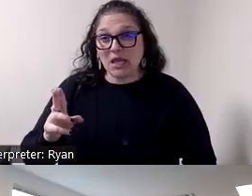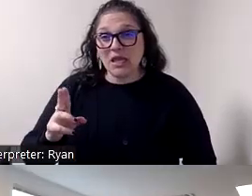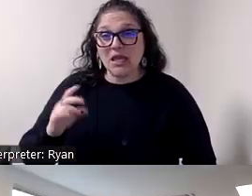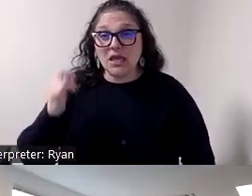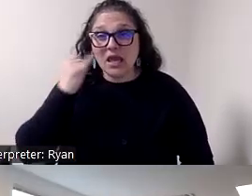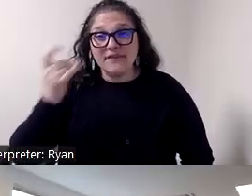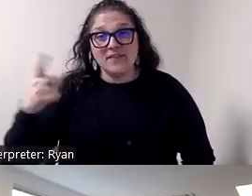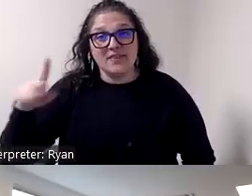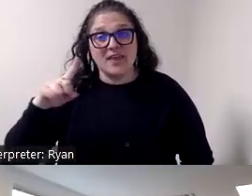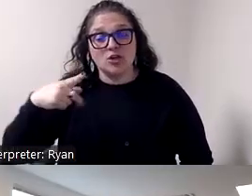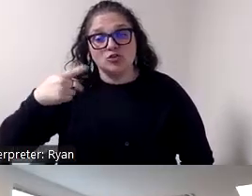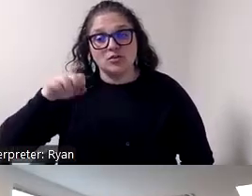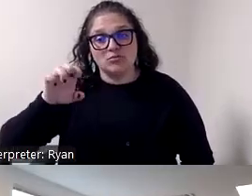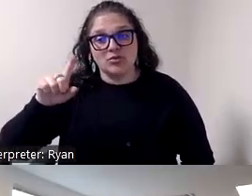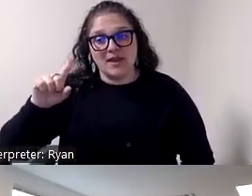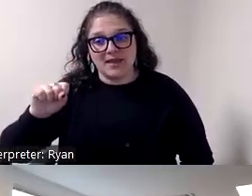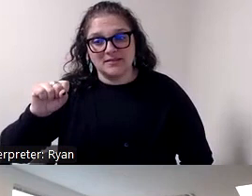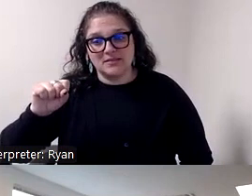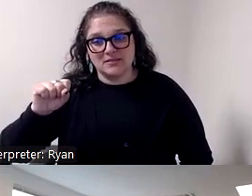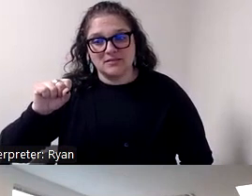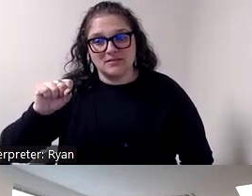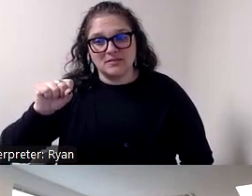doing some pre-ETS activities, they would